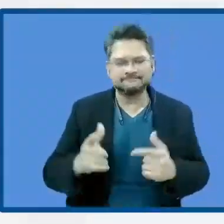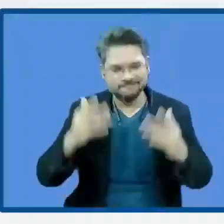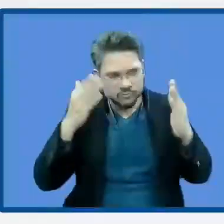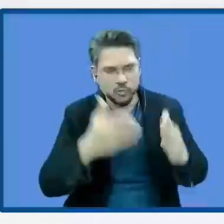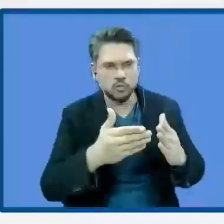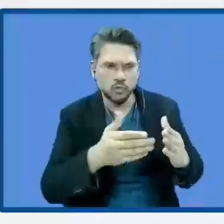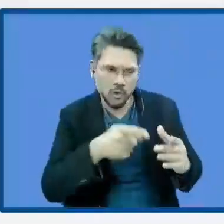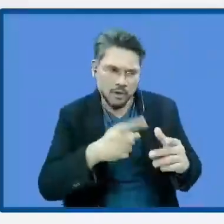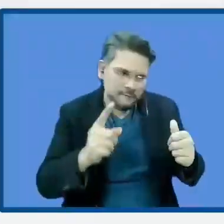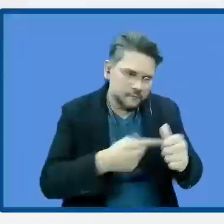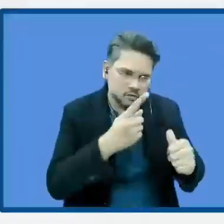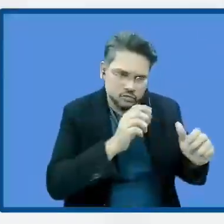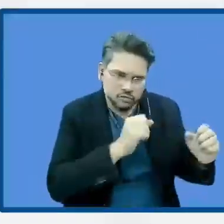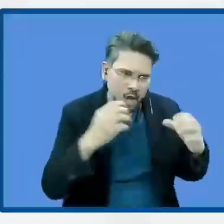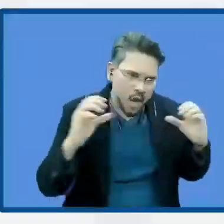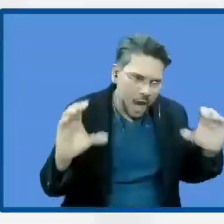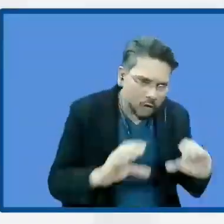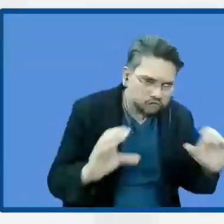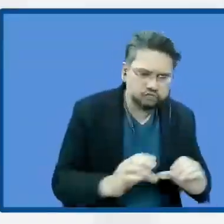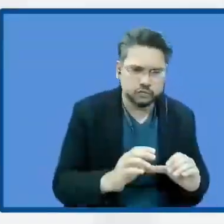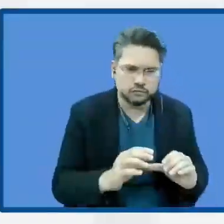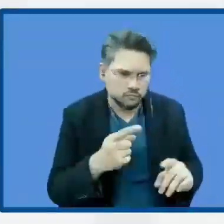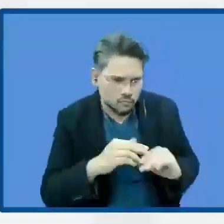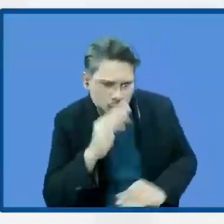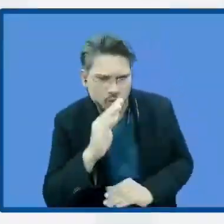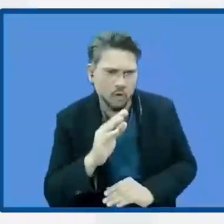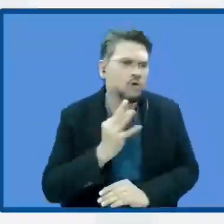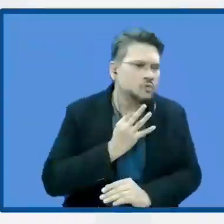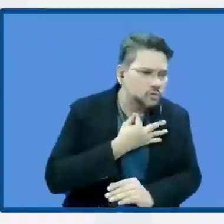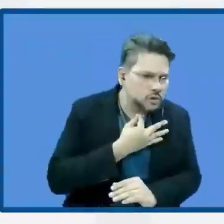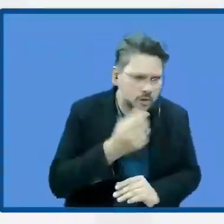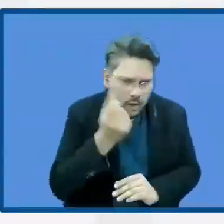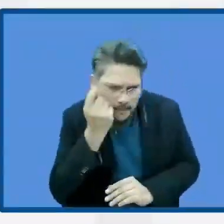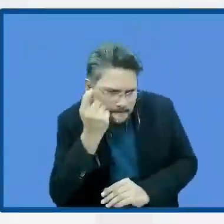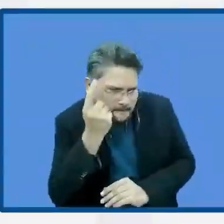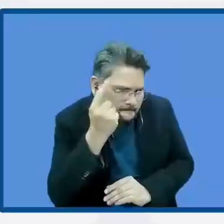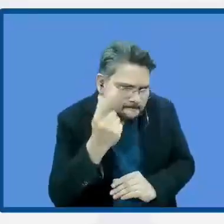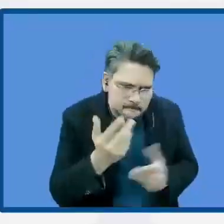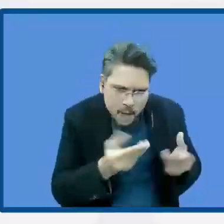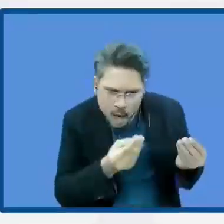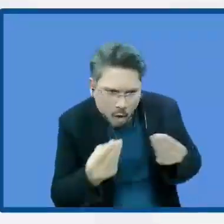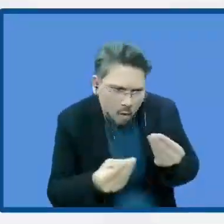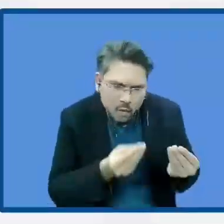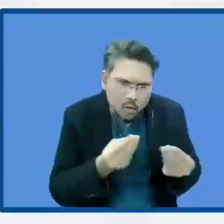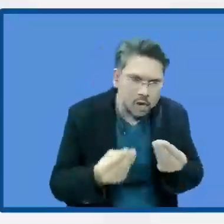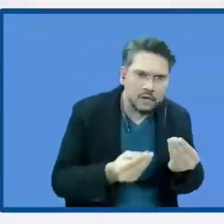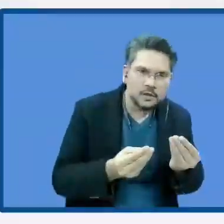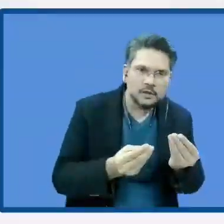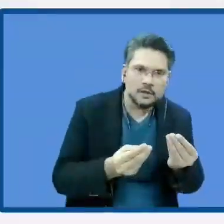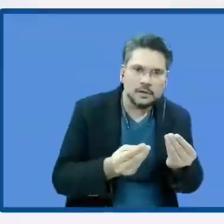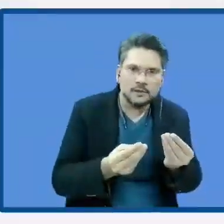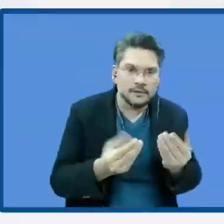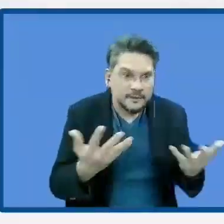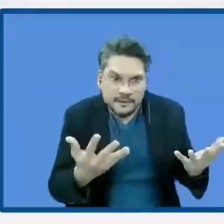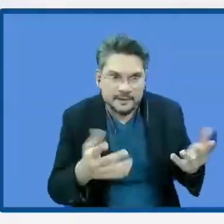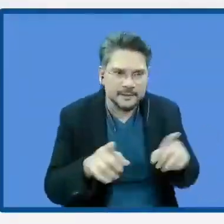of understanding risk. That we saw how it was still lacking,